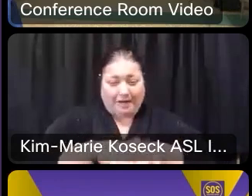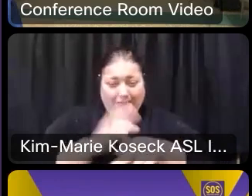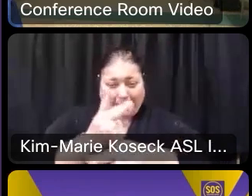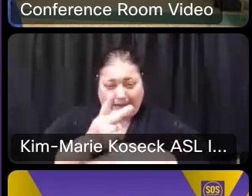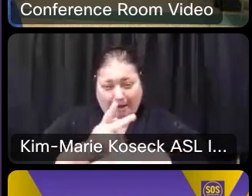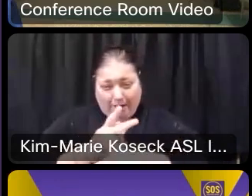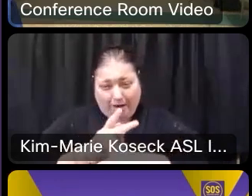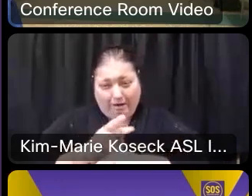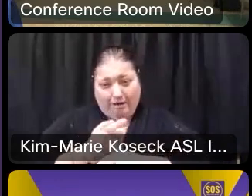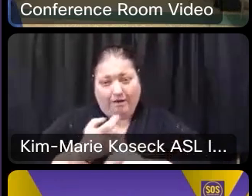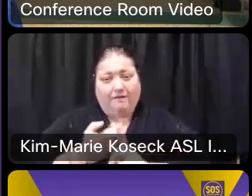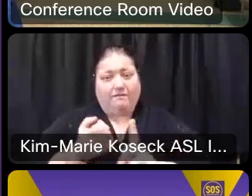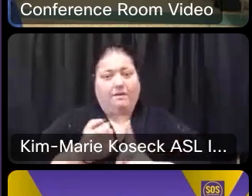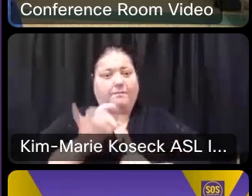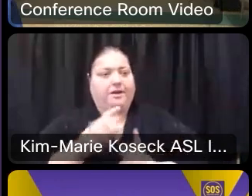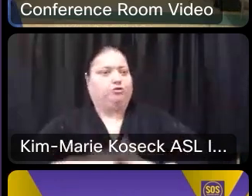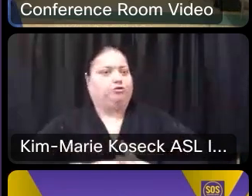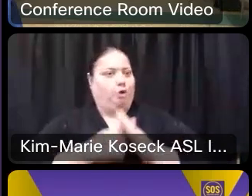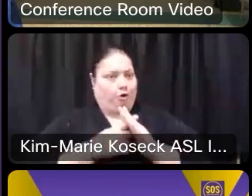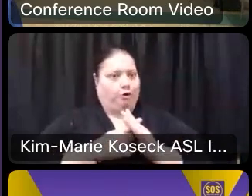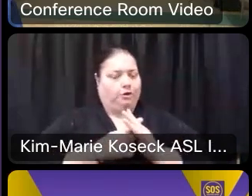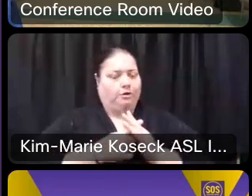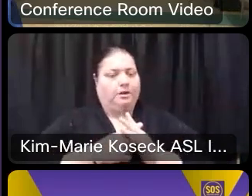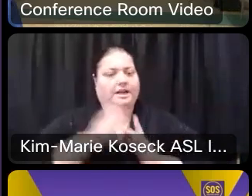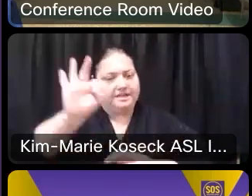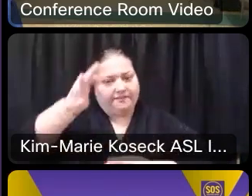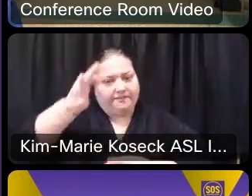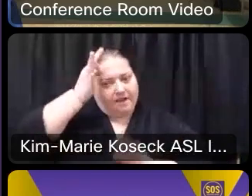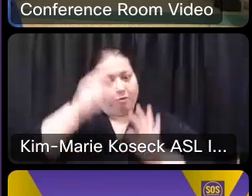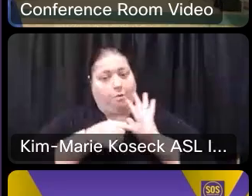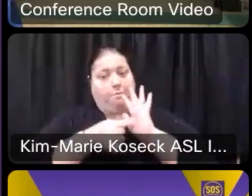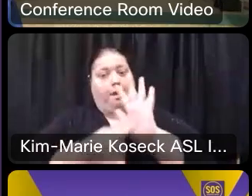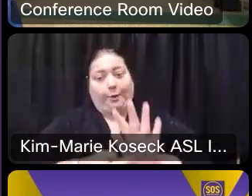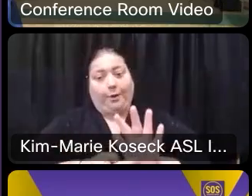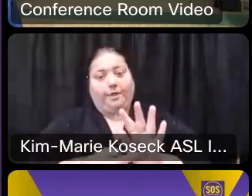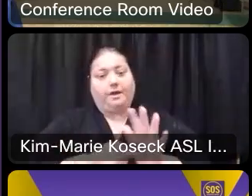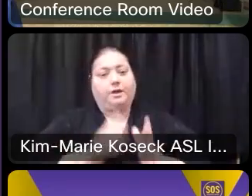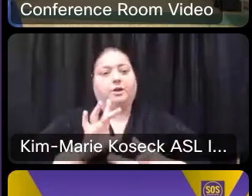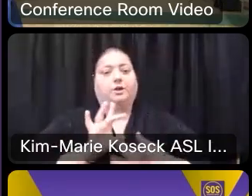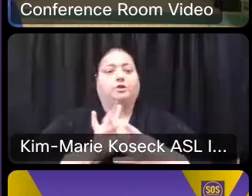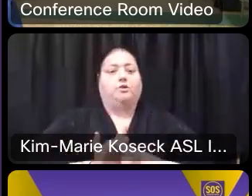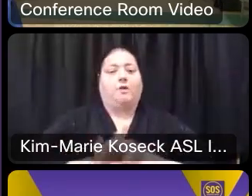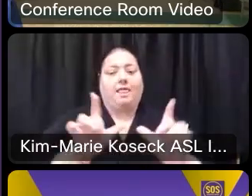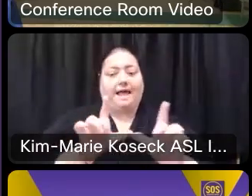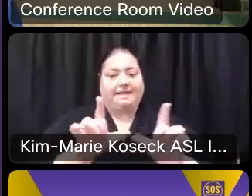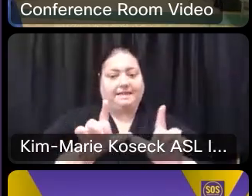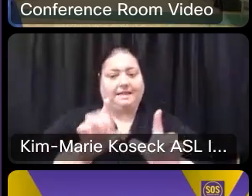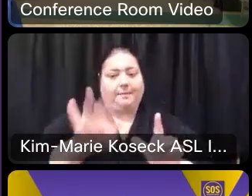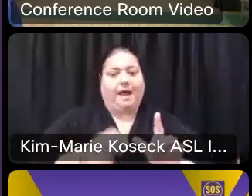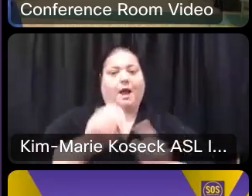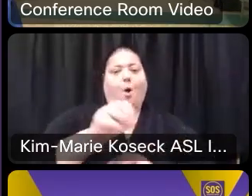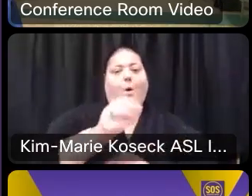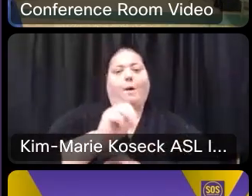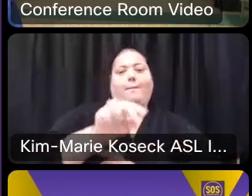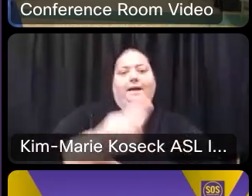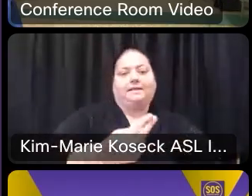from their inception. This is a federal model. This is jointly licensed by both